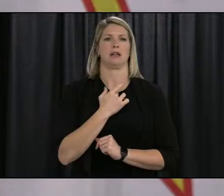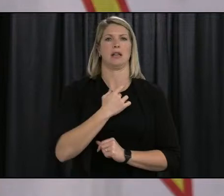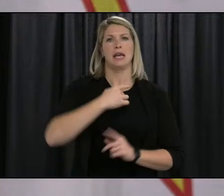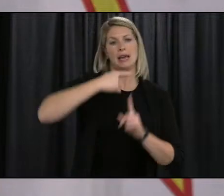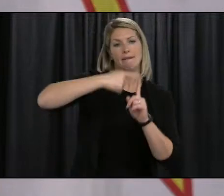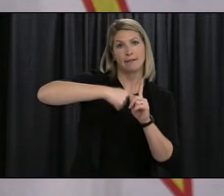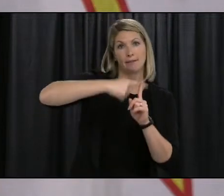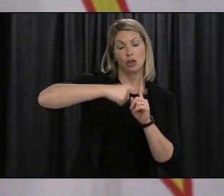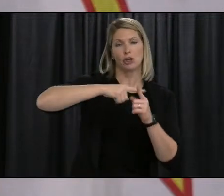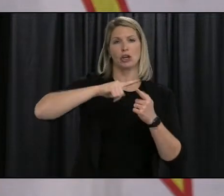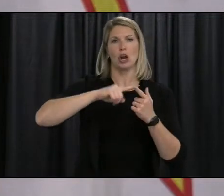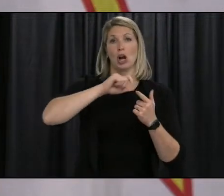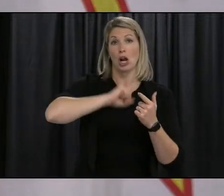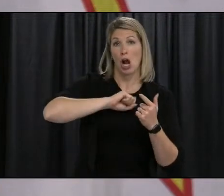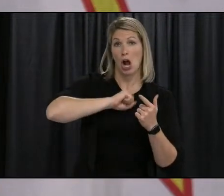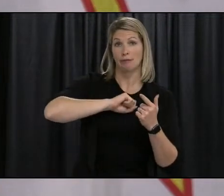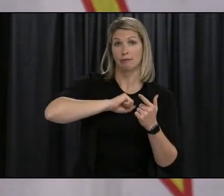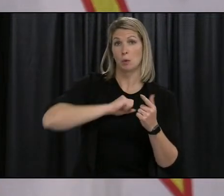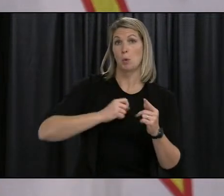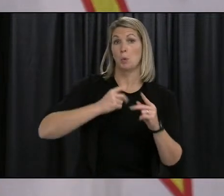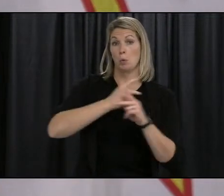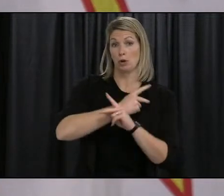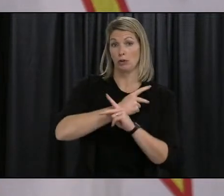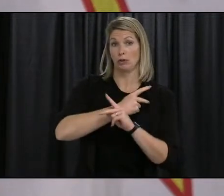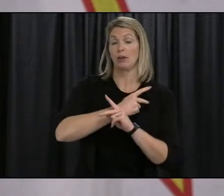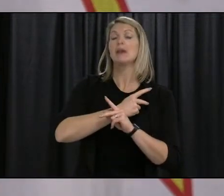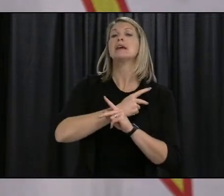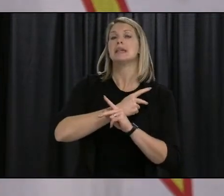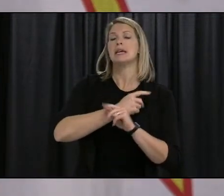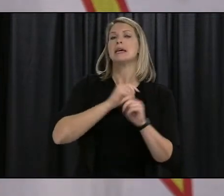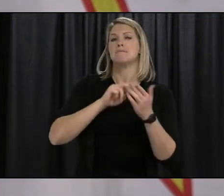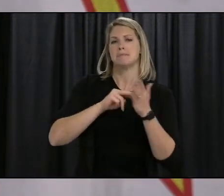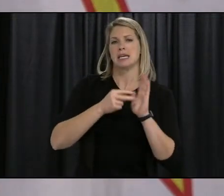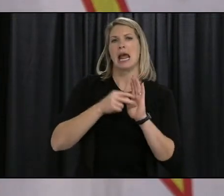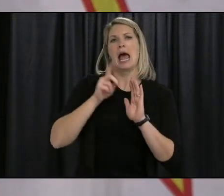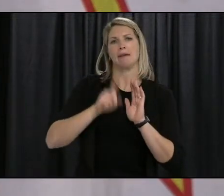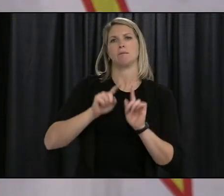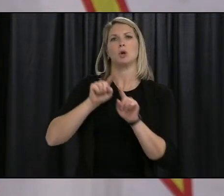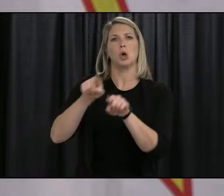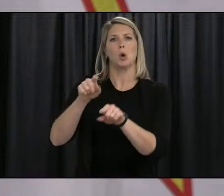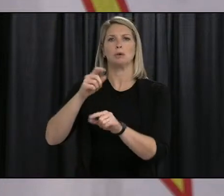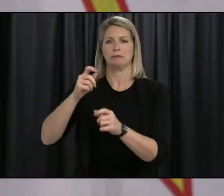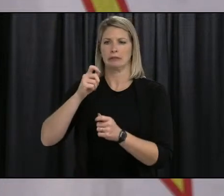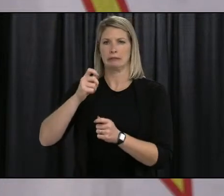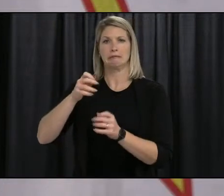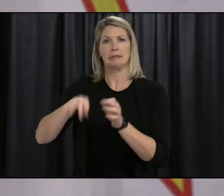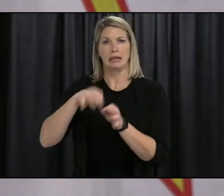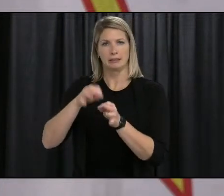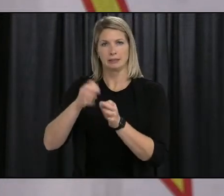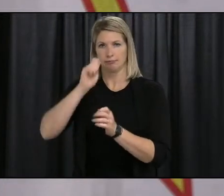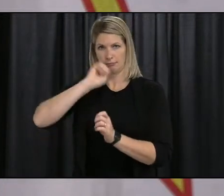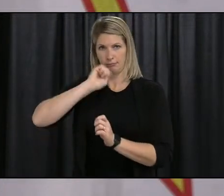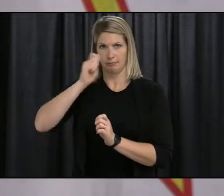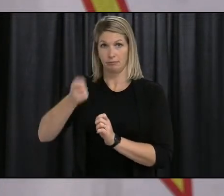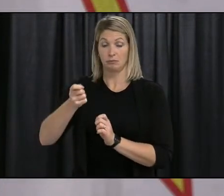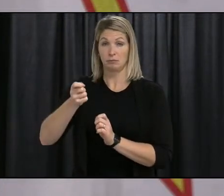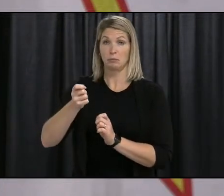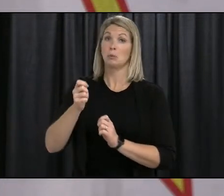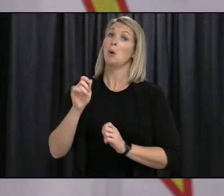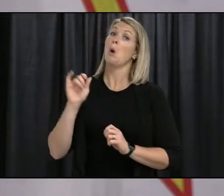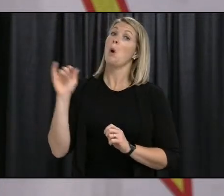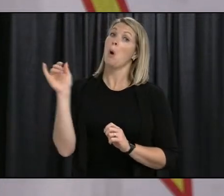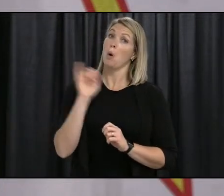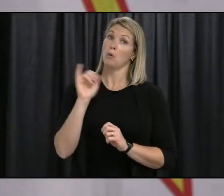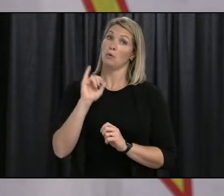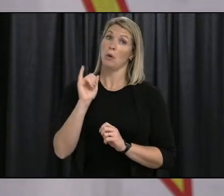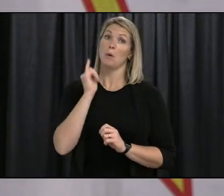worsening cough will meet the criteria for testing. Individuals with 2 or more of the following symptoms will also meet the criteria